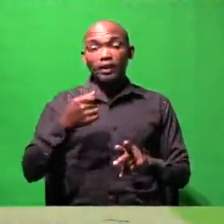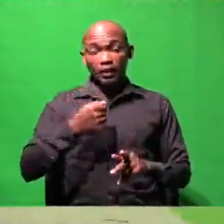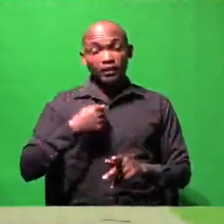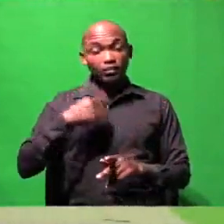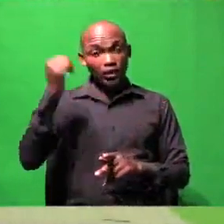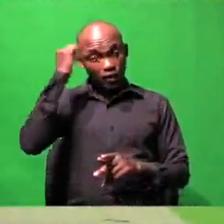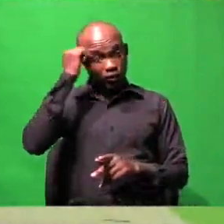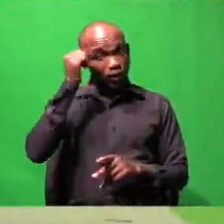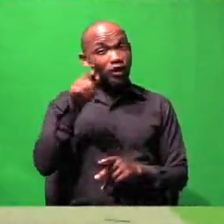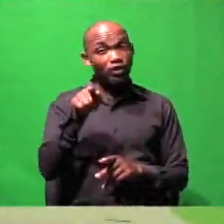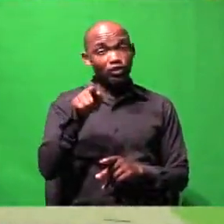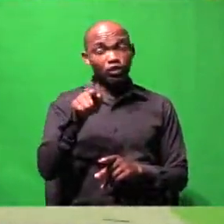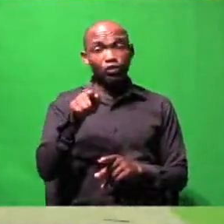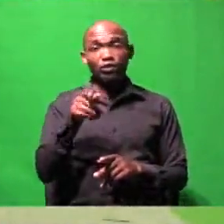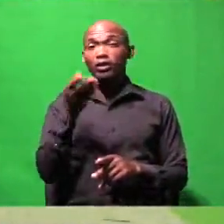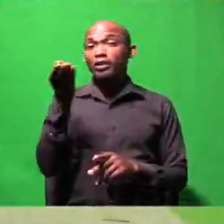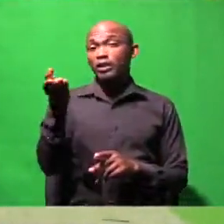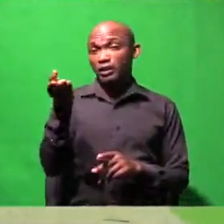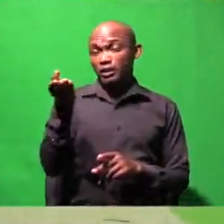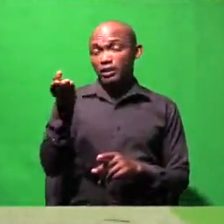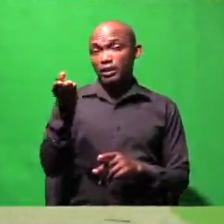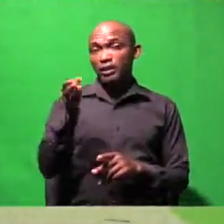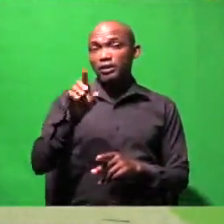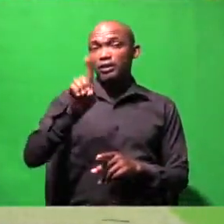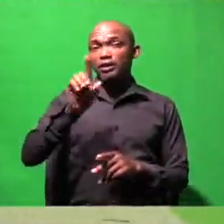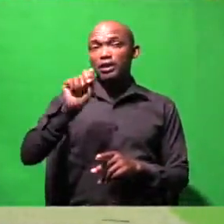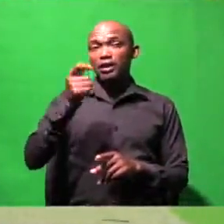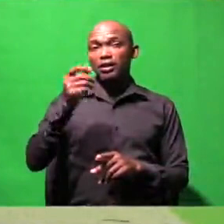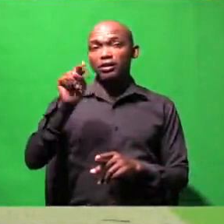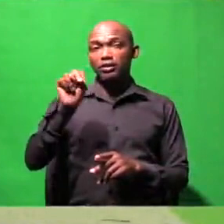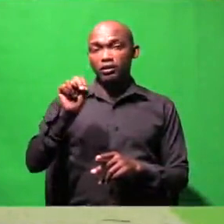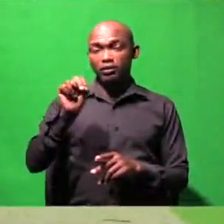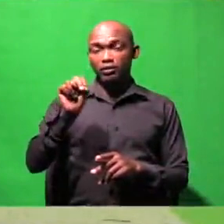are Dalton atomic theory.